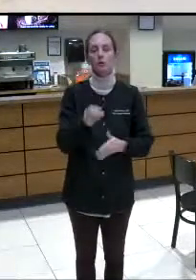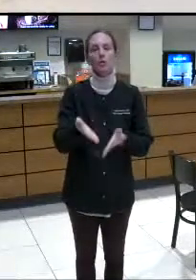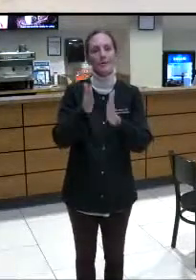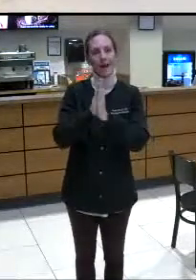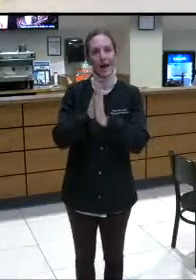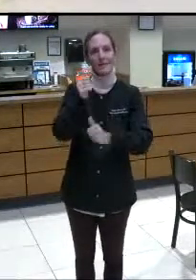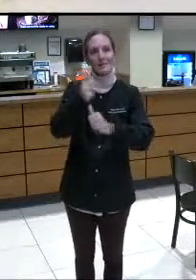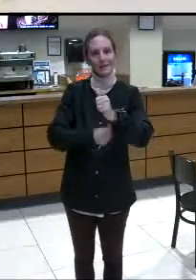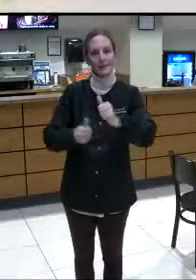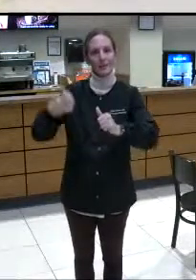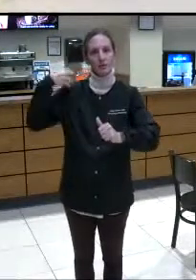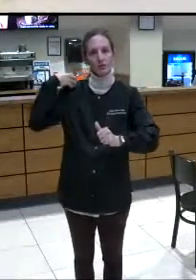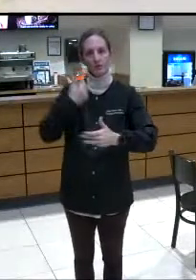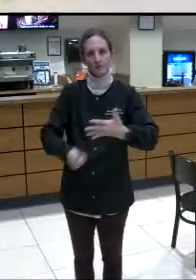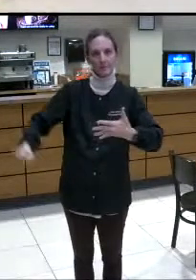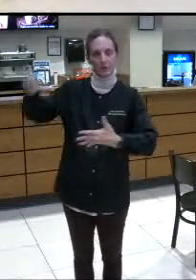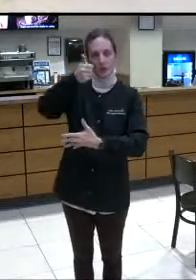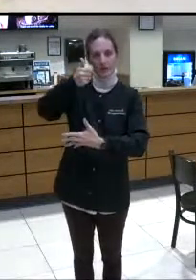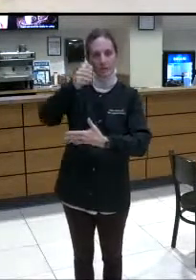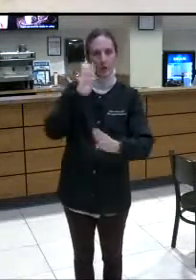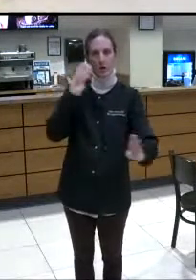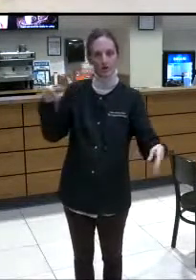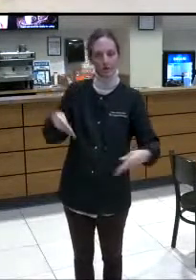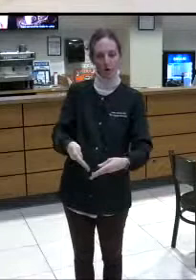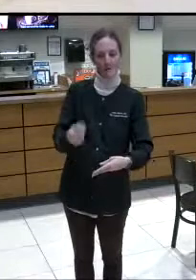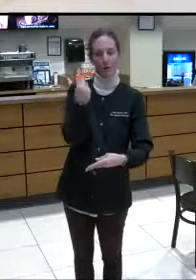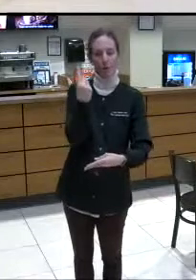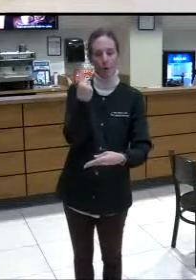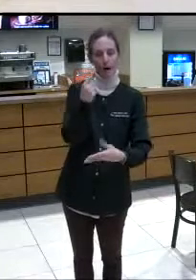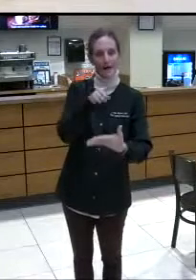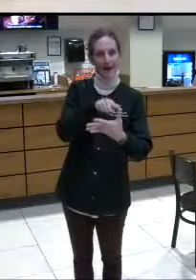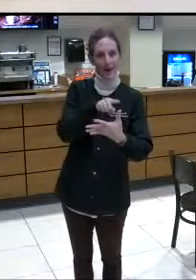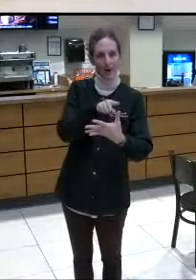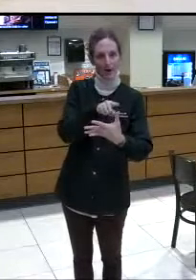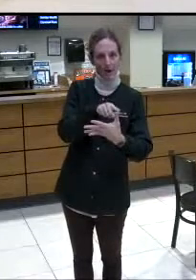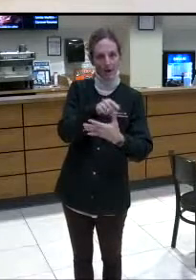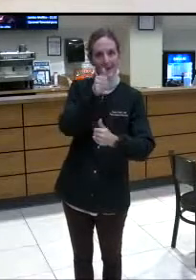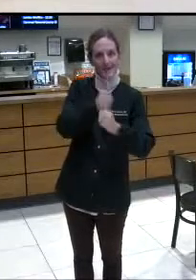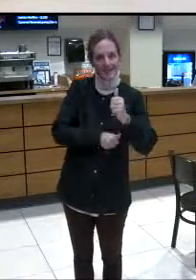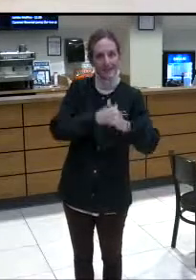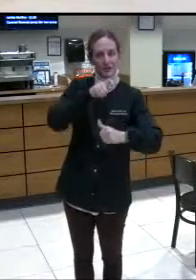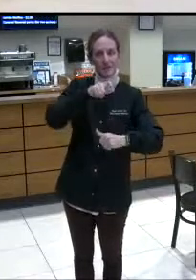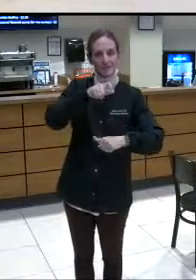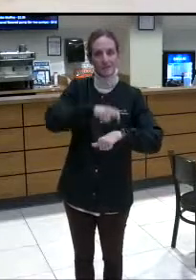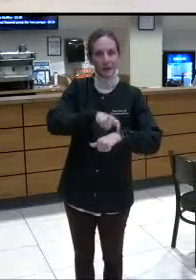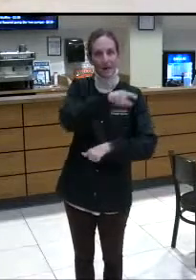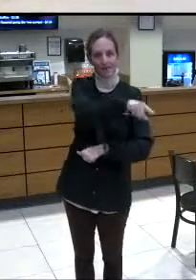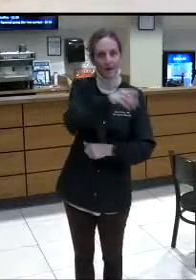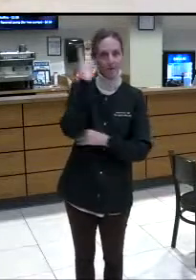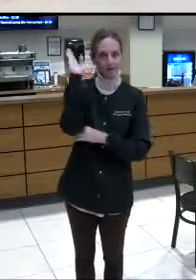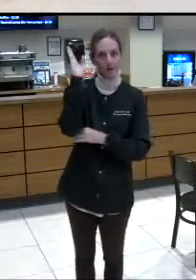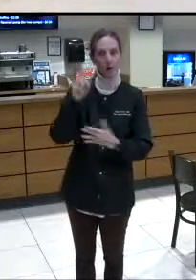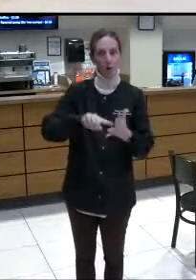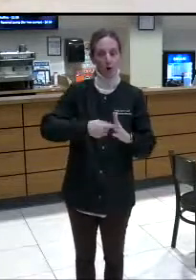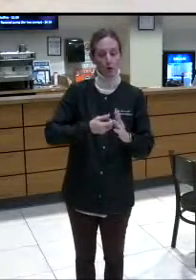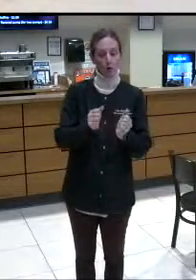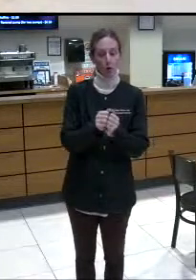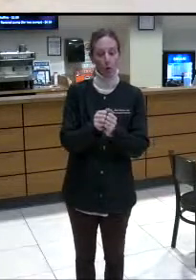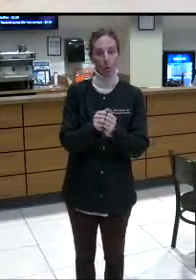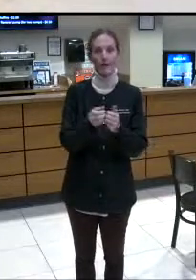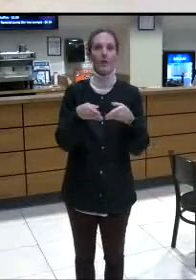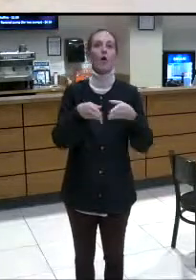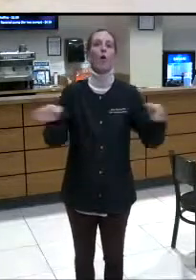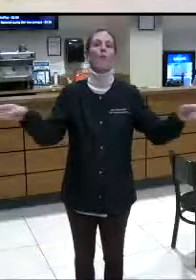chief to focus on one key area each time that they present. But we're going to start with just the overview about the